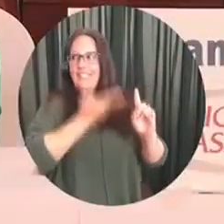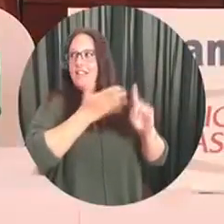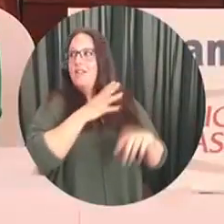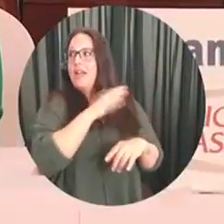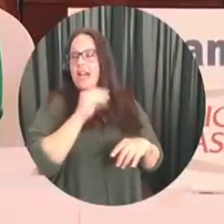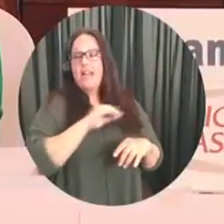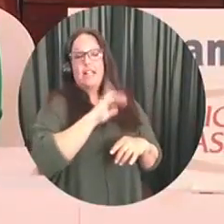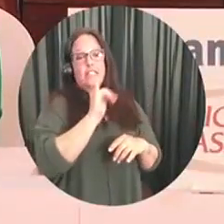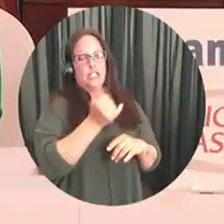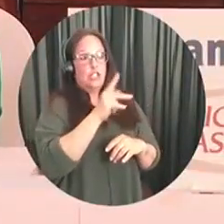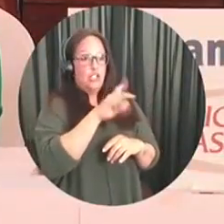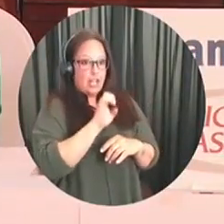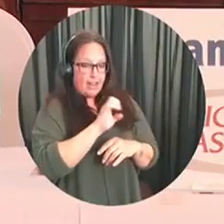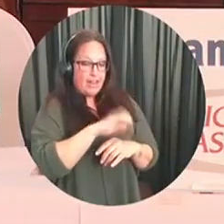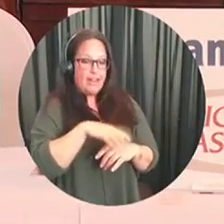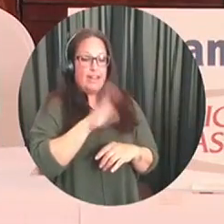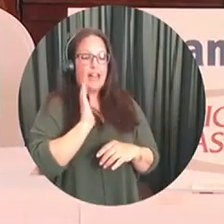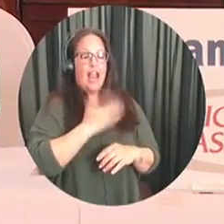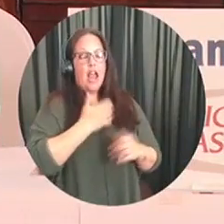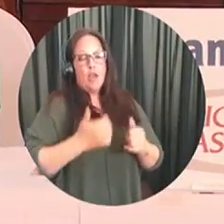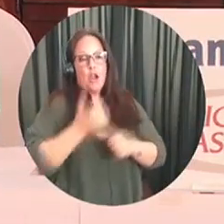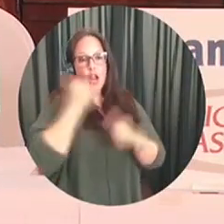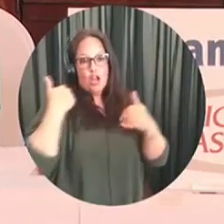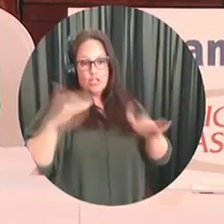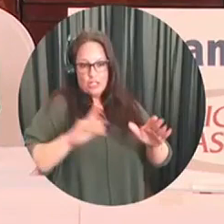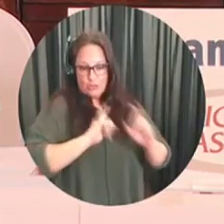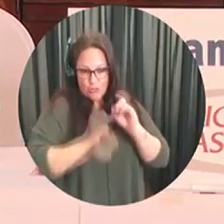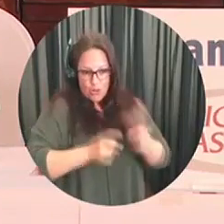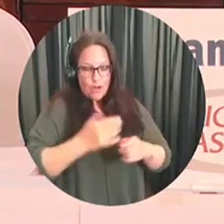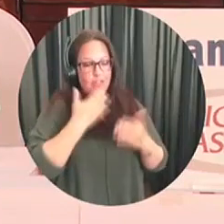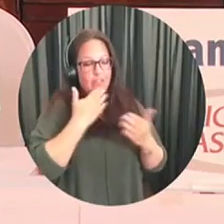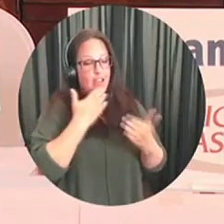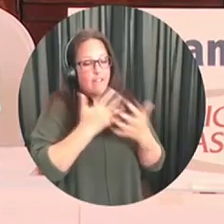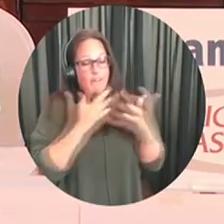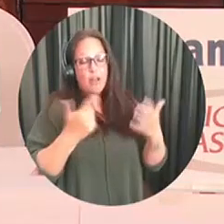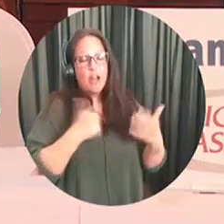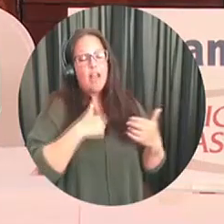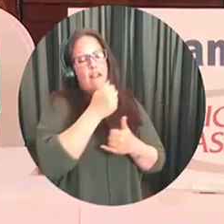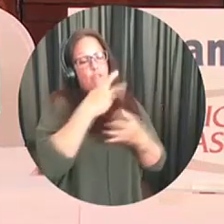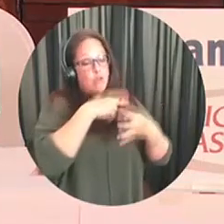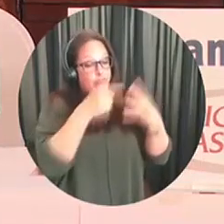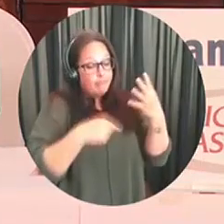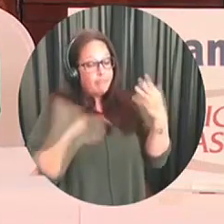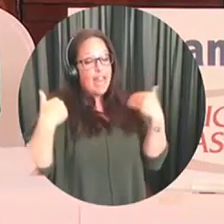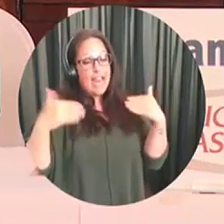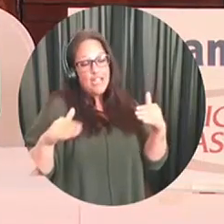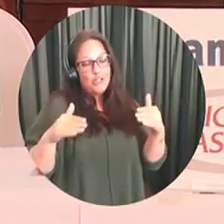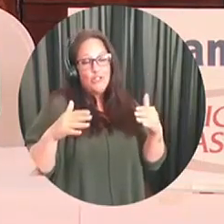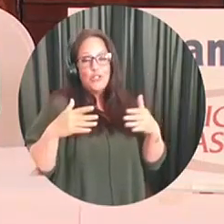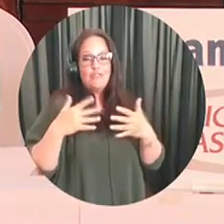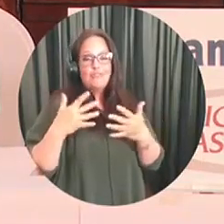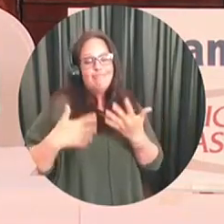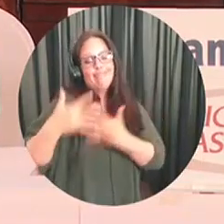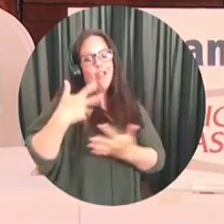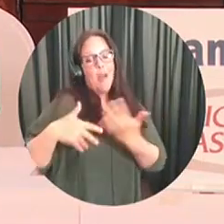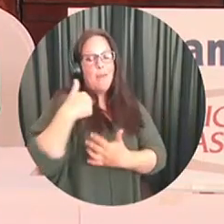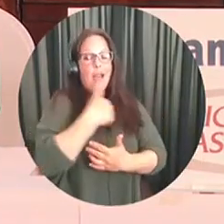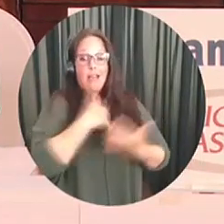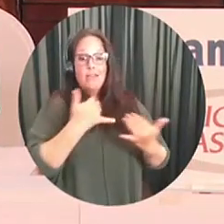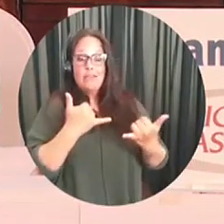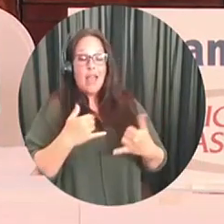Lorenz are archangel donors, so thank you very much. And I have some angels that are among us. Marvin Edwards making me a pizza. I